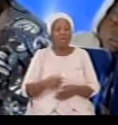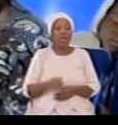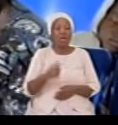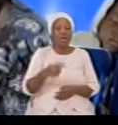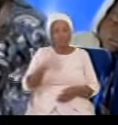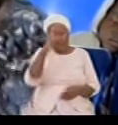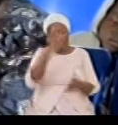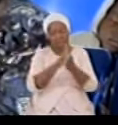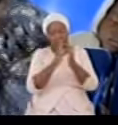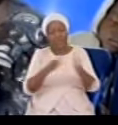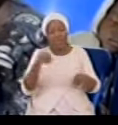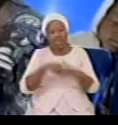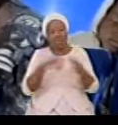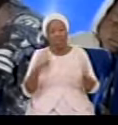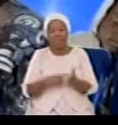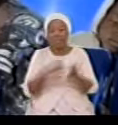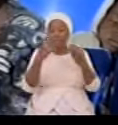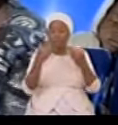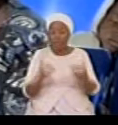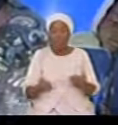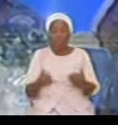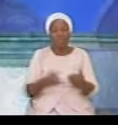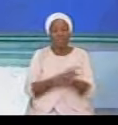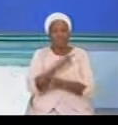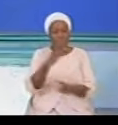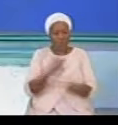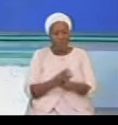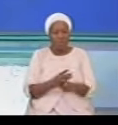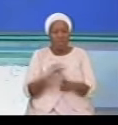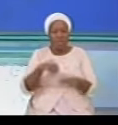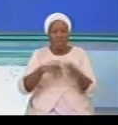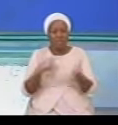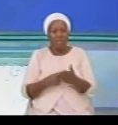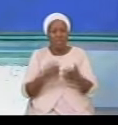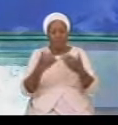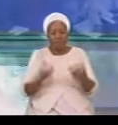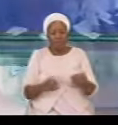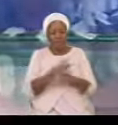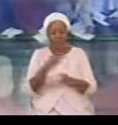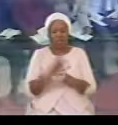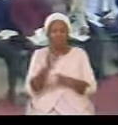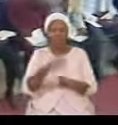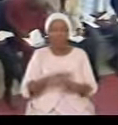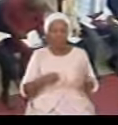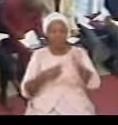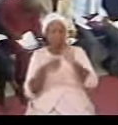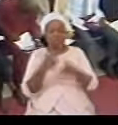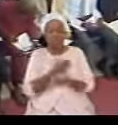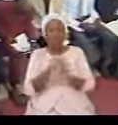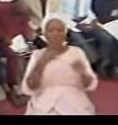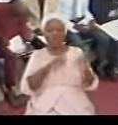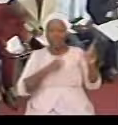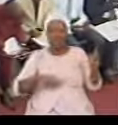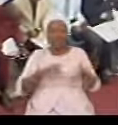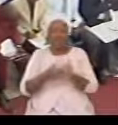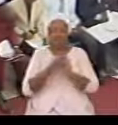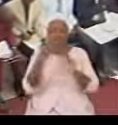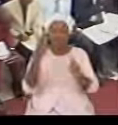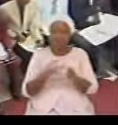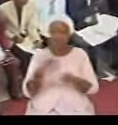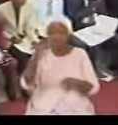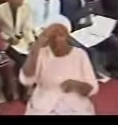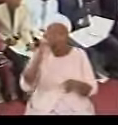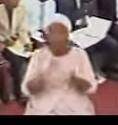world. In this present world, you will demonstrate the salvation of the Lord. You know, before